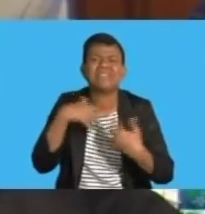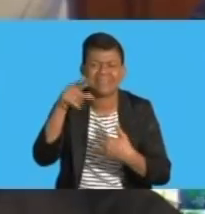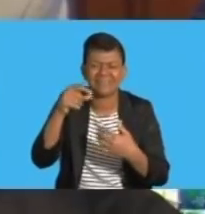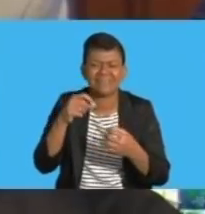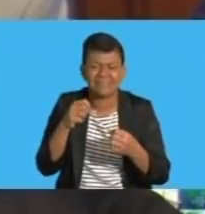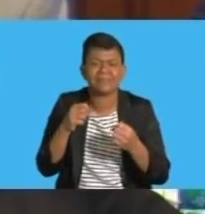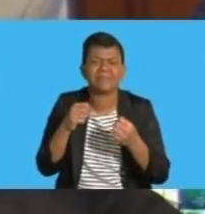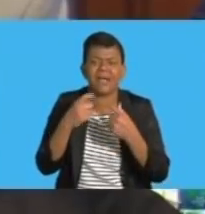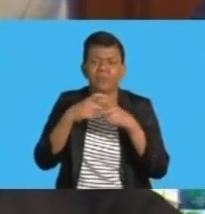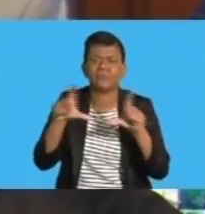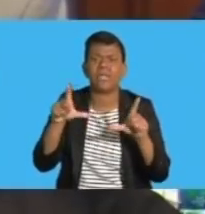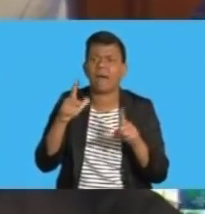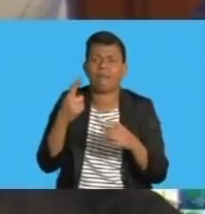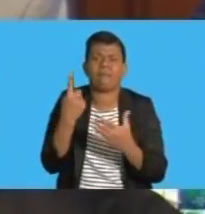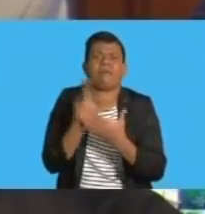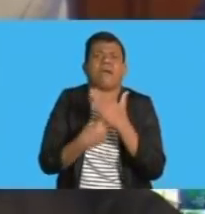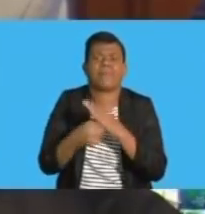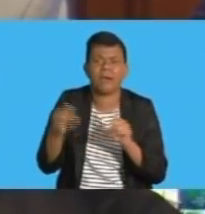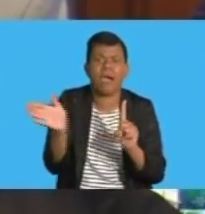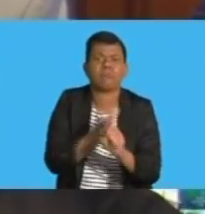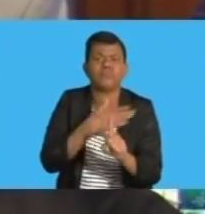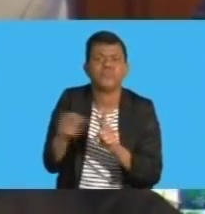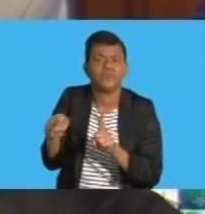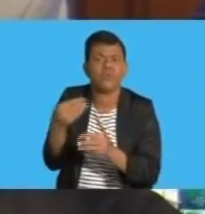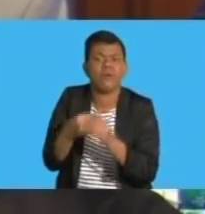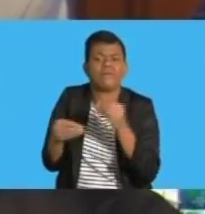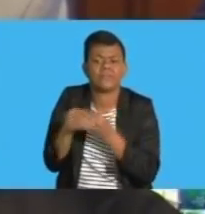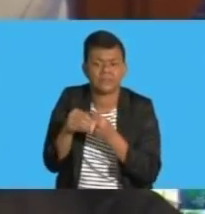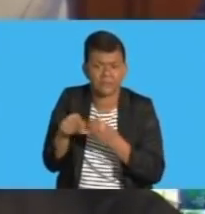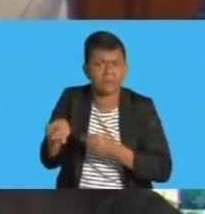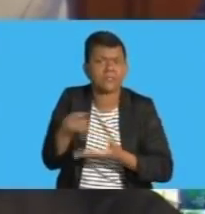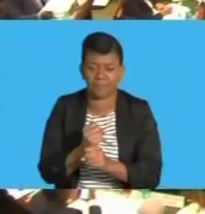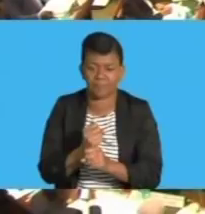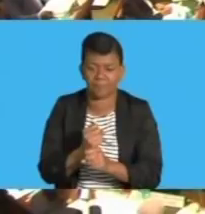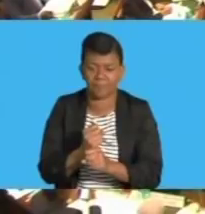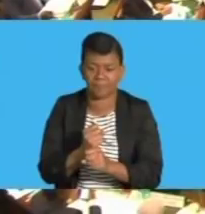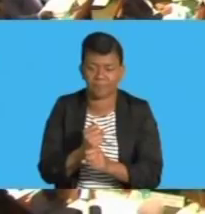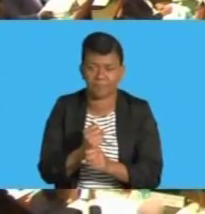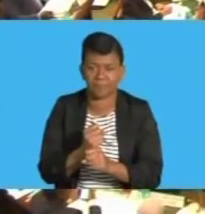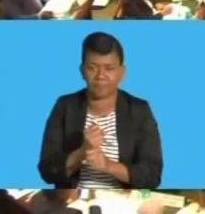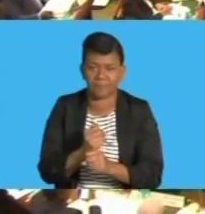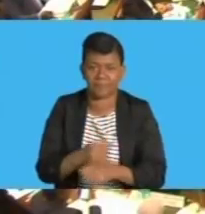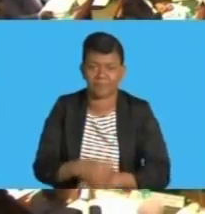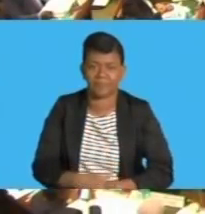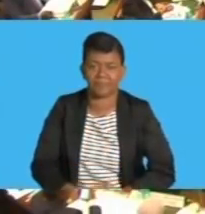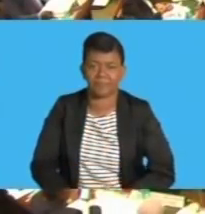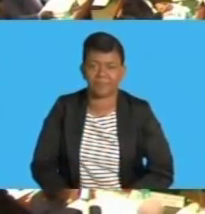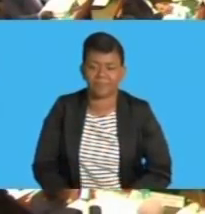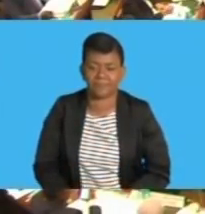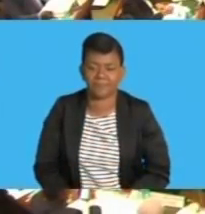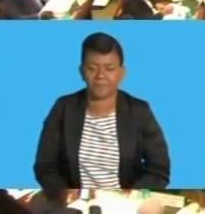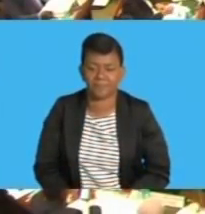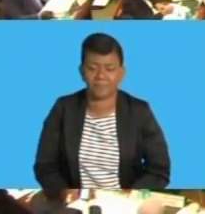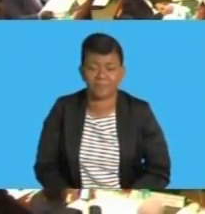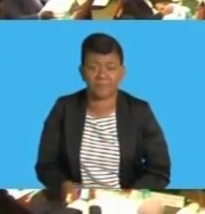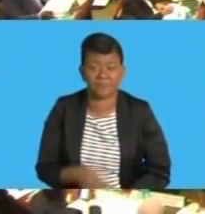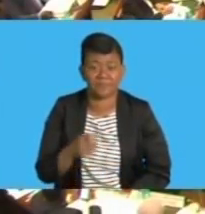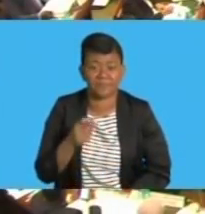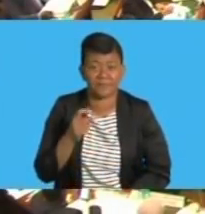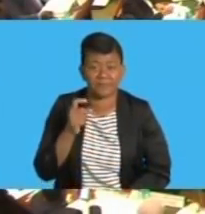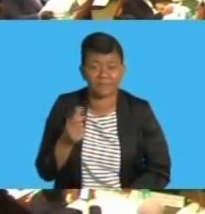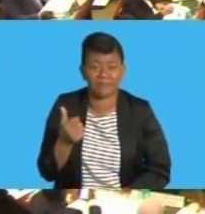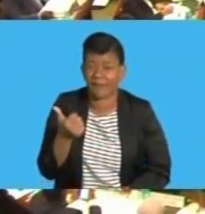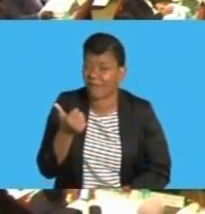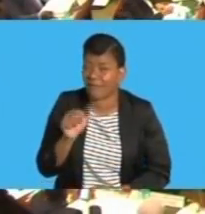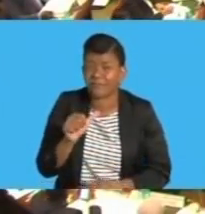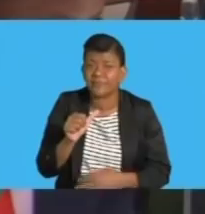what the position of the Fiji government on that is? Any investigations by USP Council is within the domain